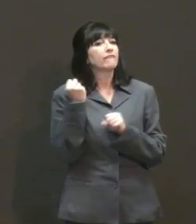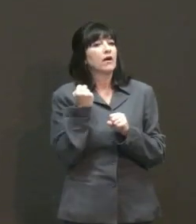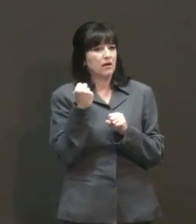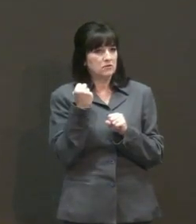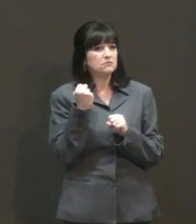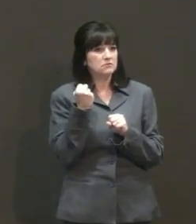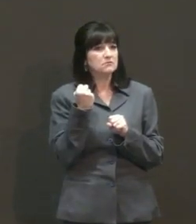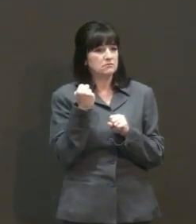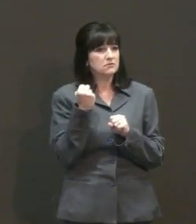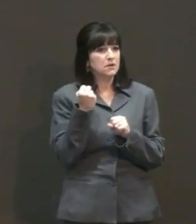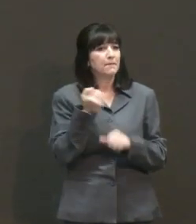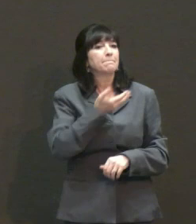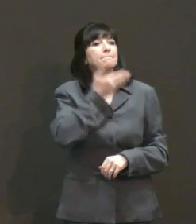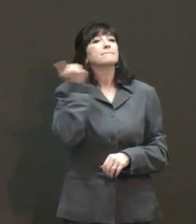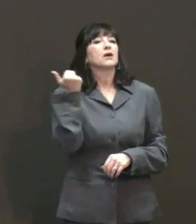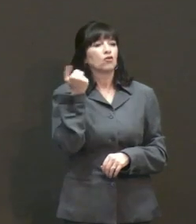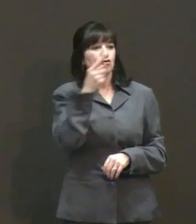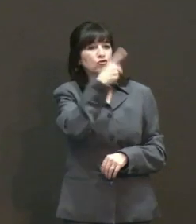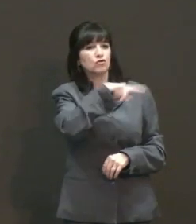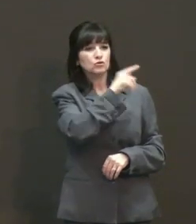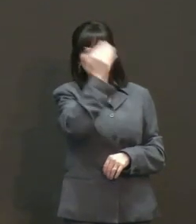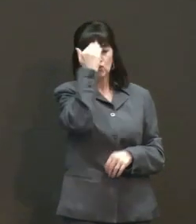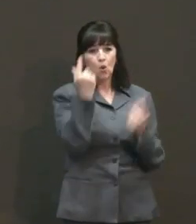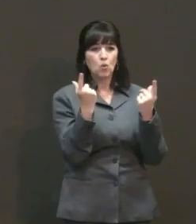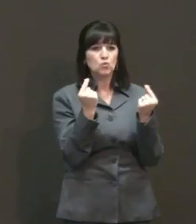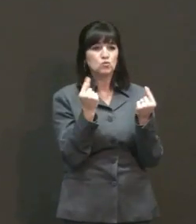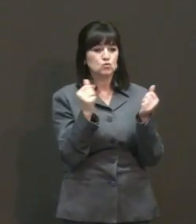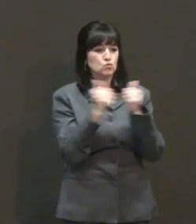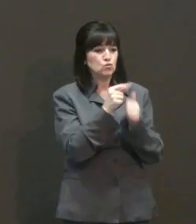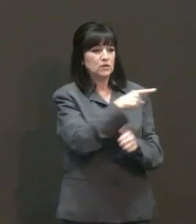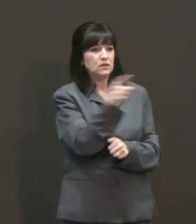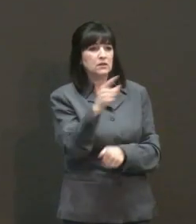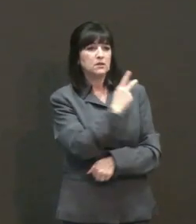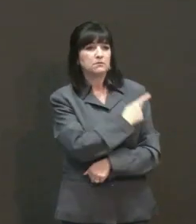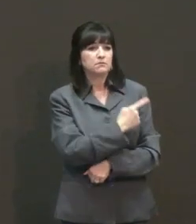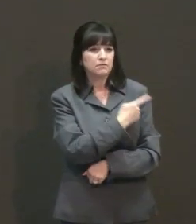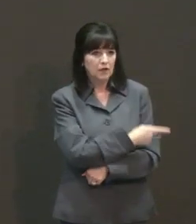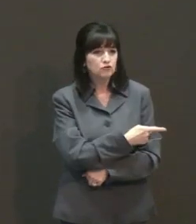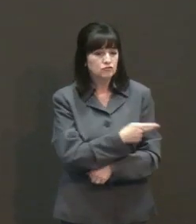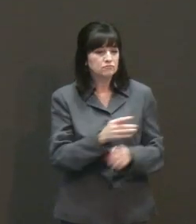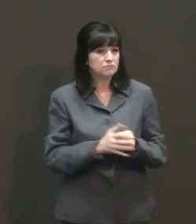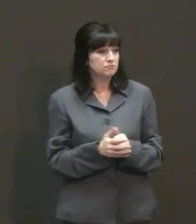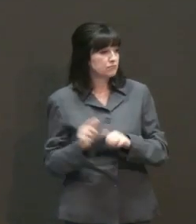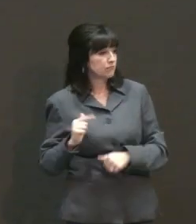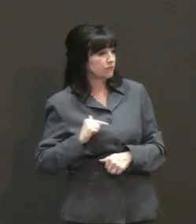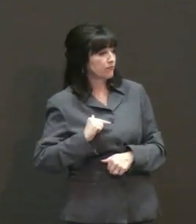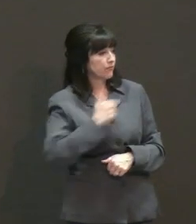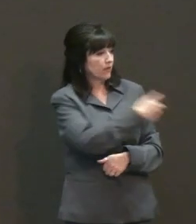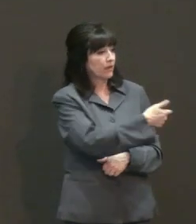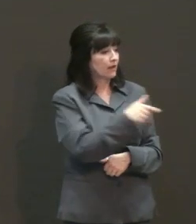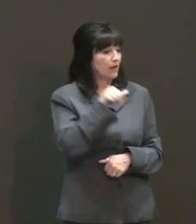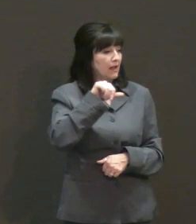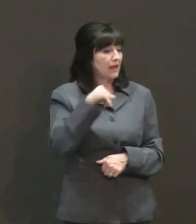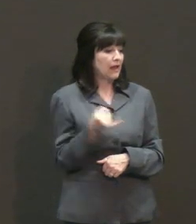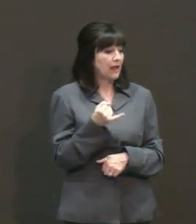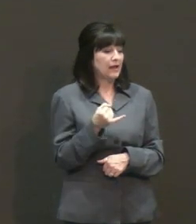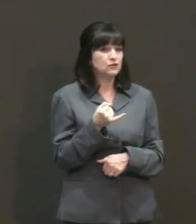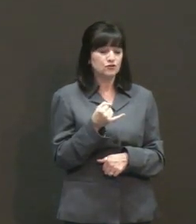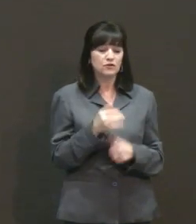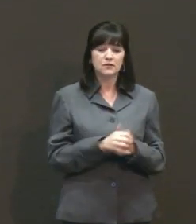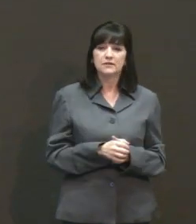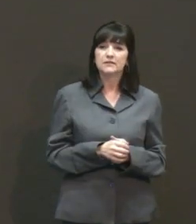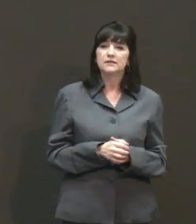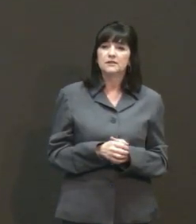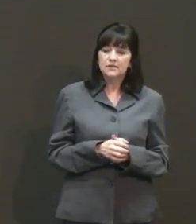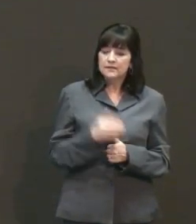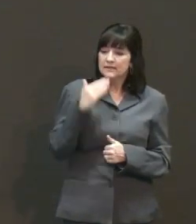to manage those patients in a more efficient and effective way. AJ, you've got a stack there as well. Thank you.